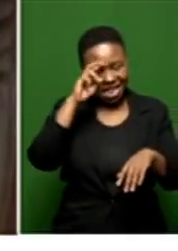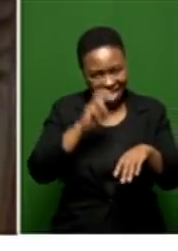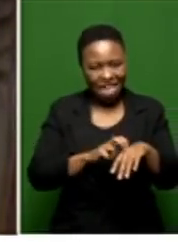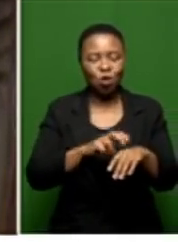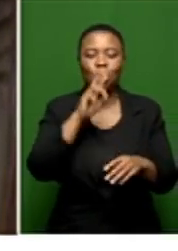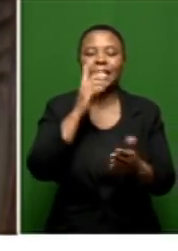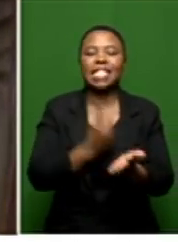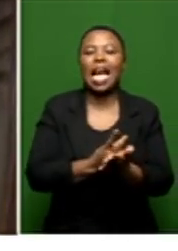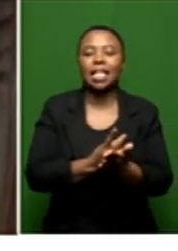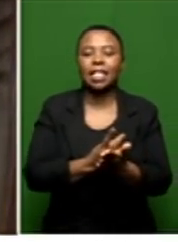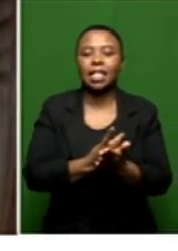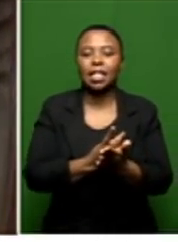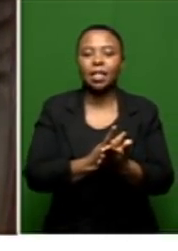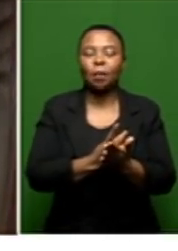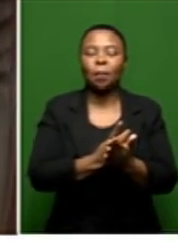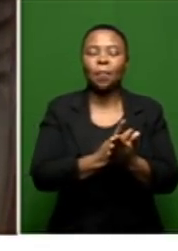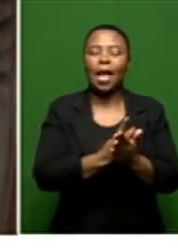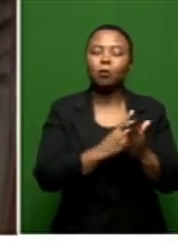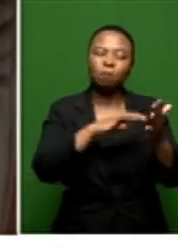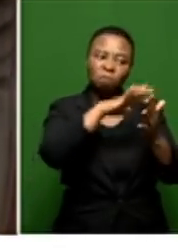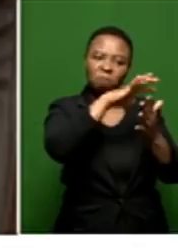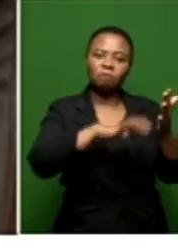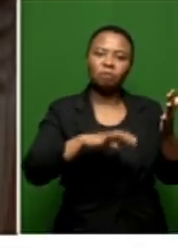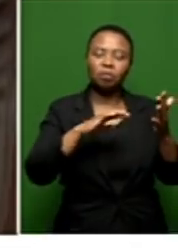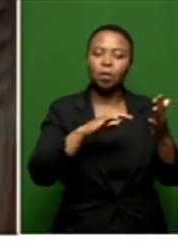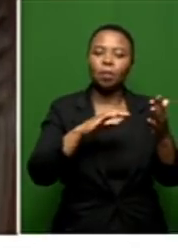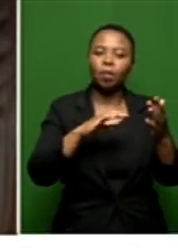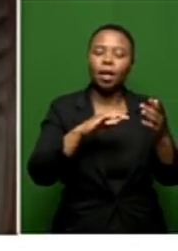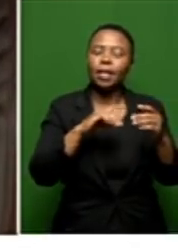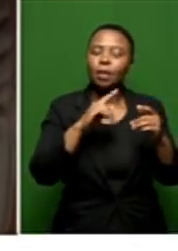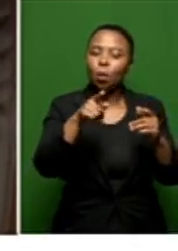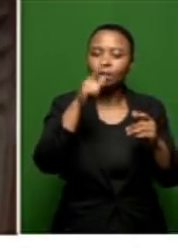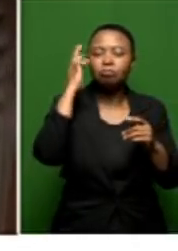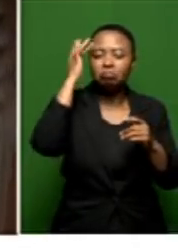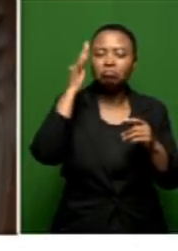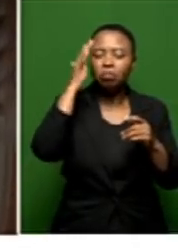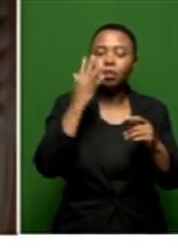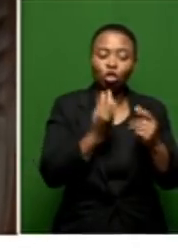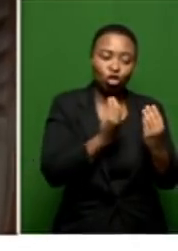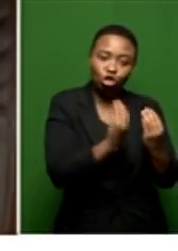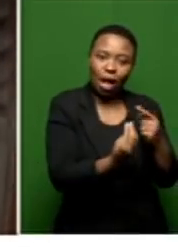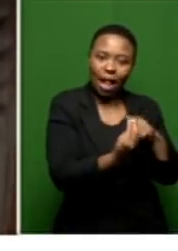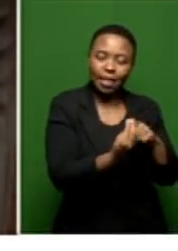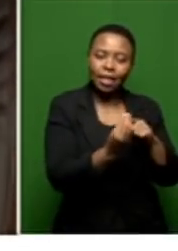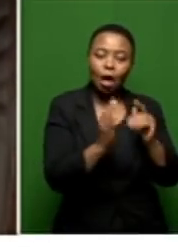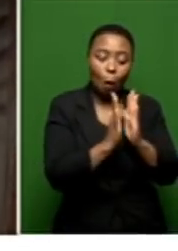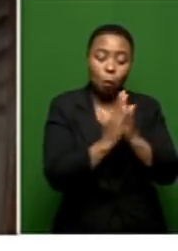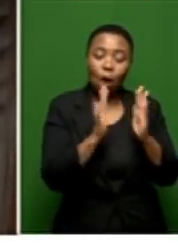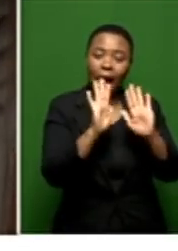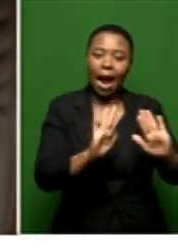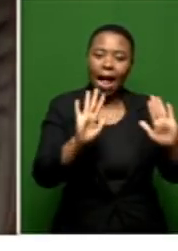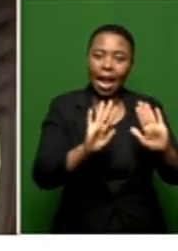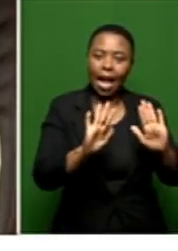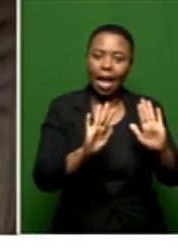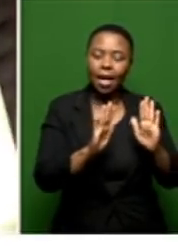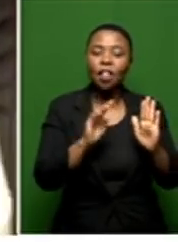And to use an analogy, think of a child who has a coloring book, and you give this child 1,000,000